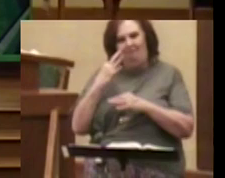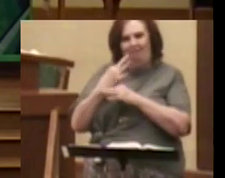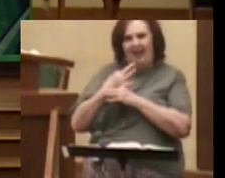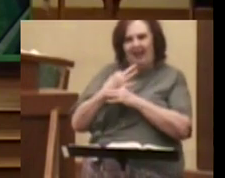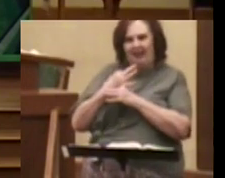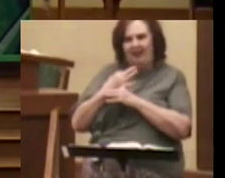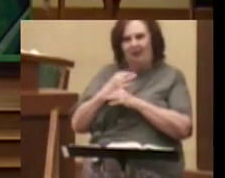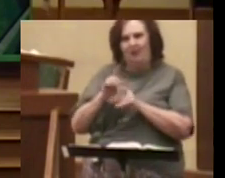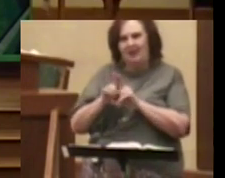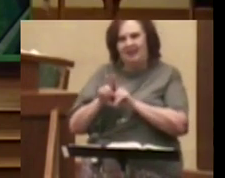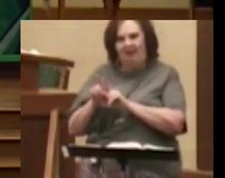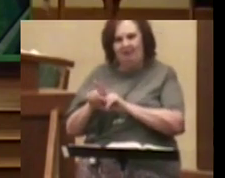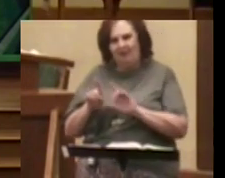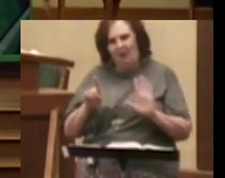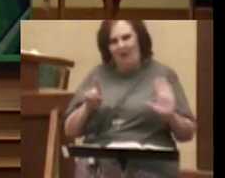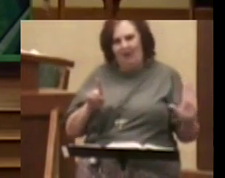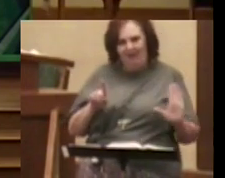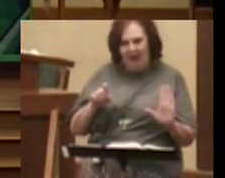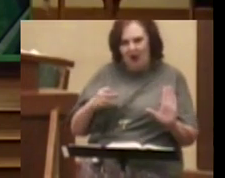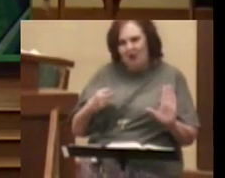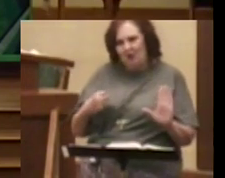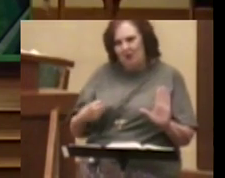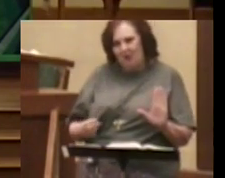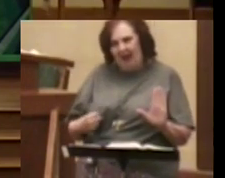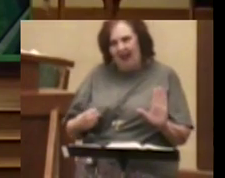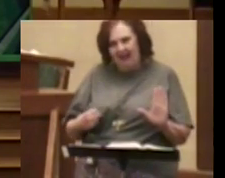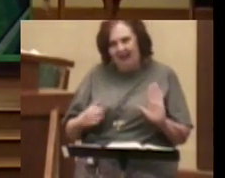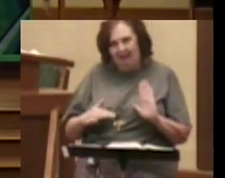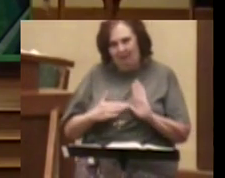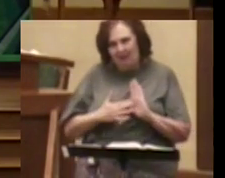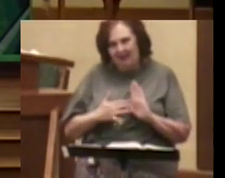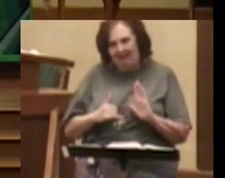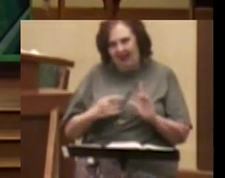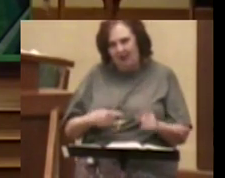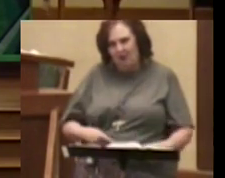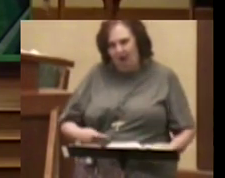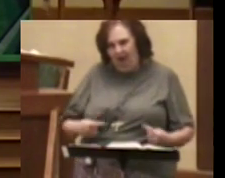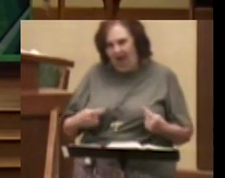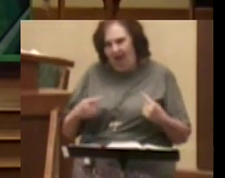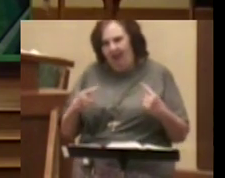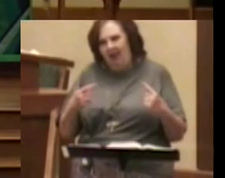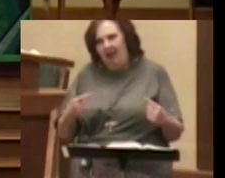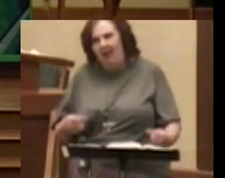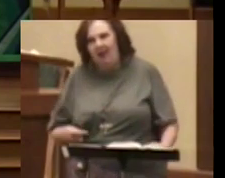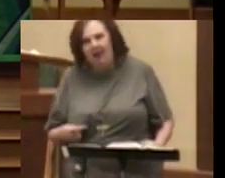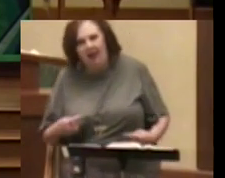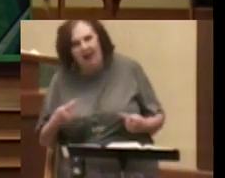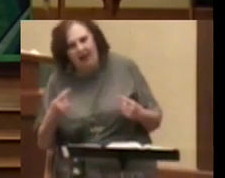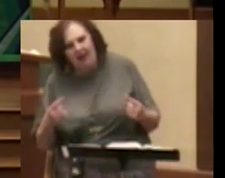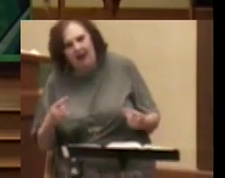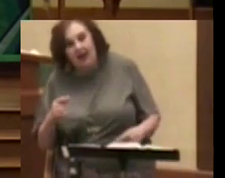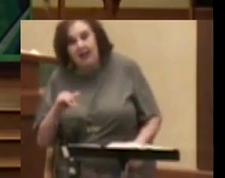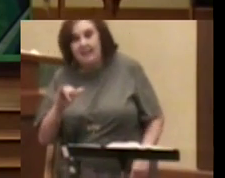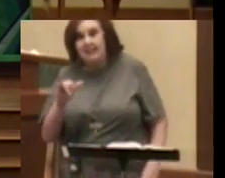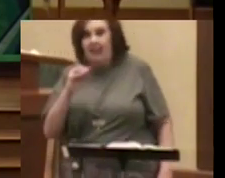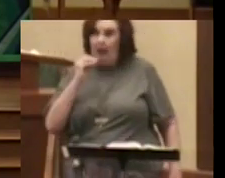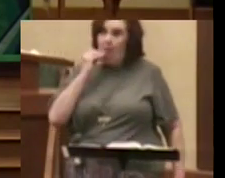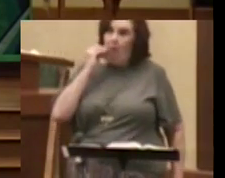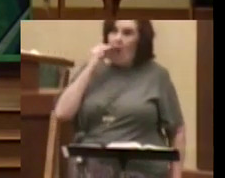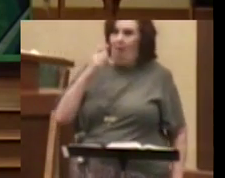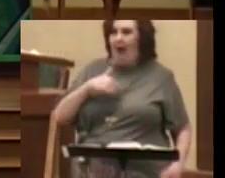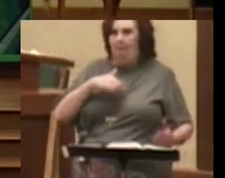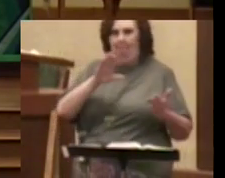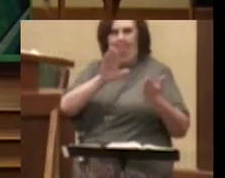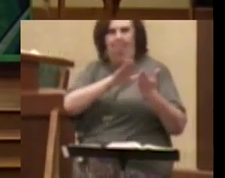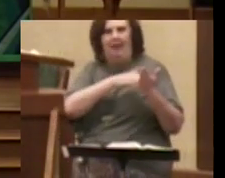was also their strength in the midst of struggle. In that same home where I was